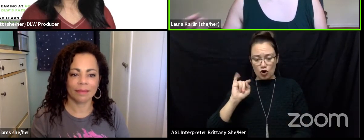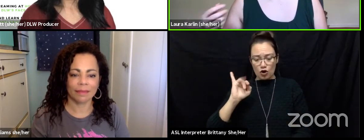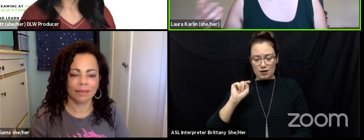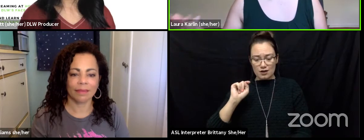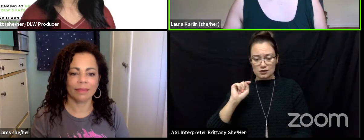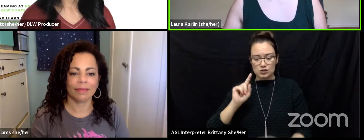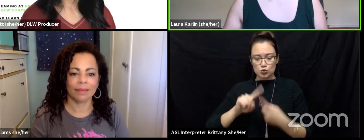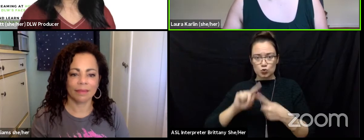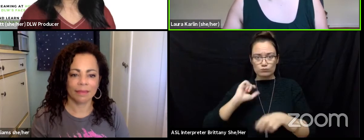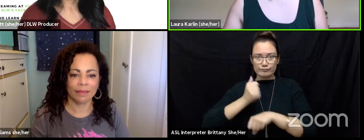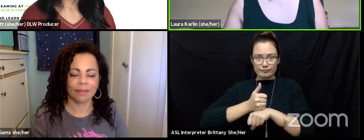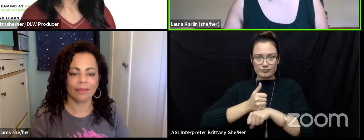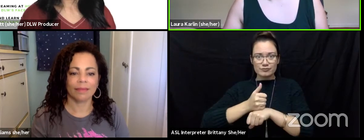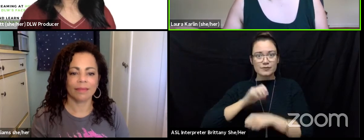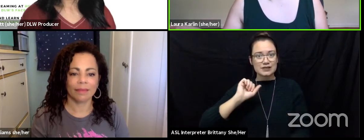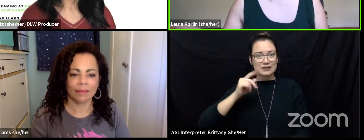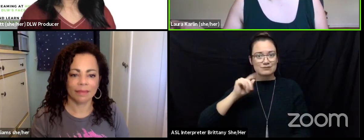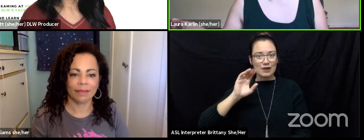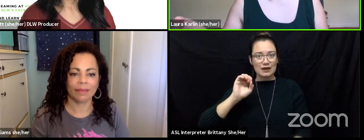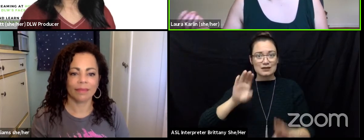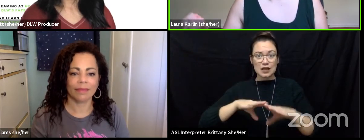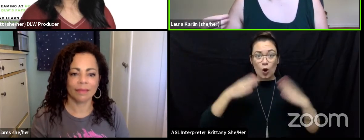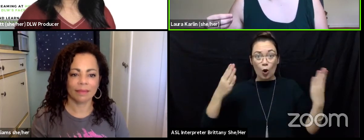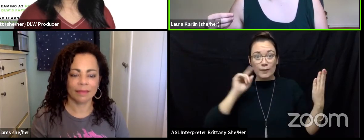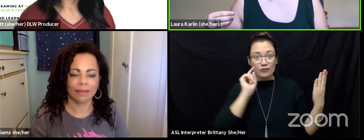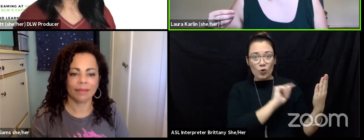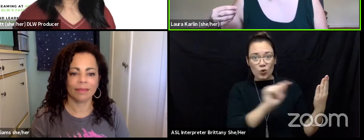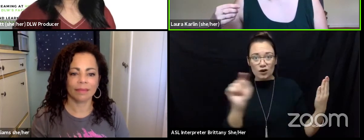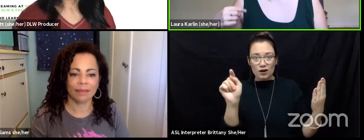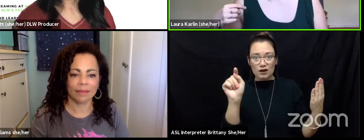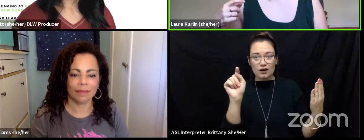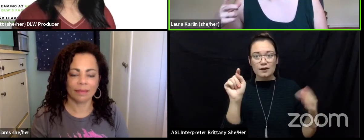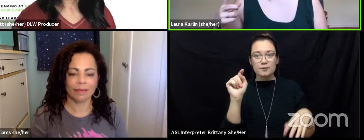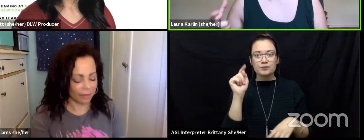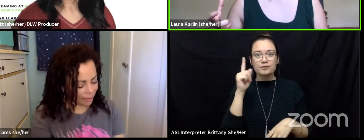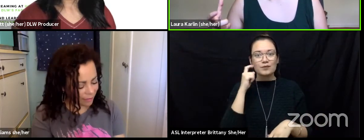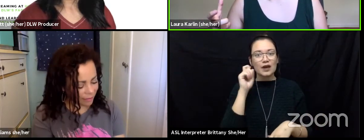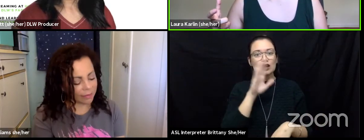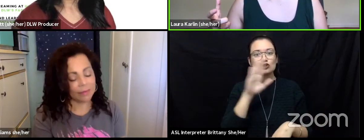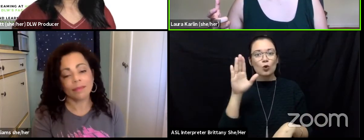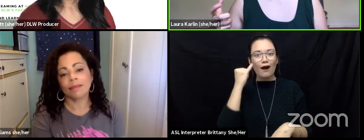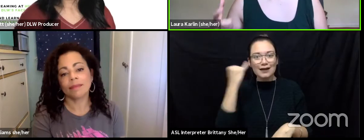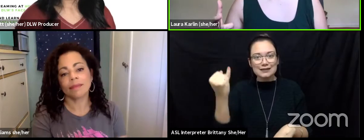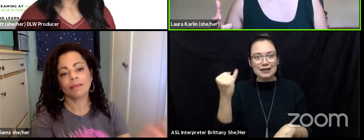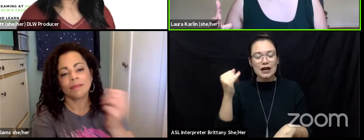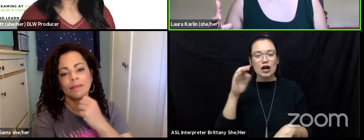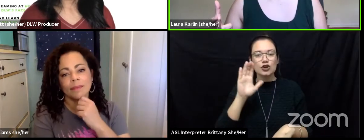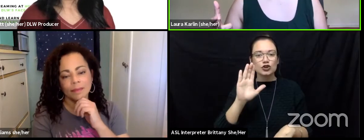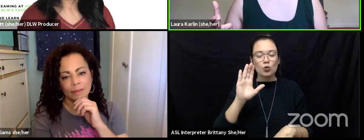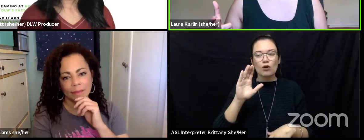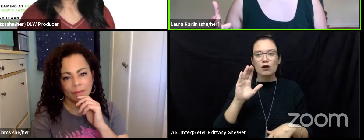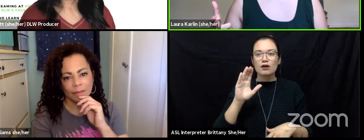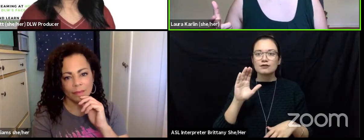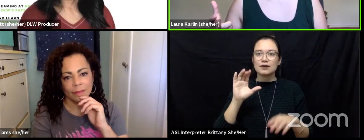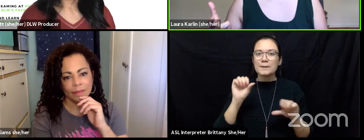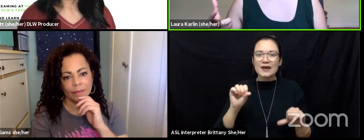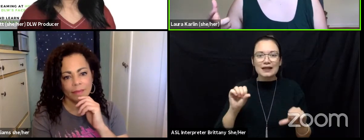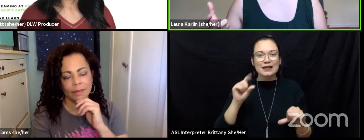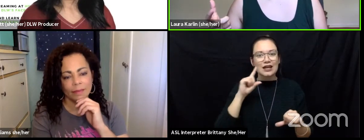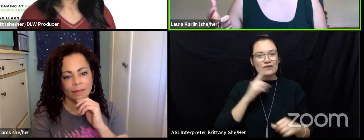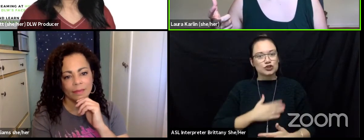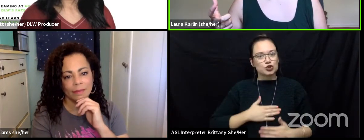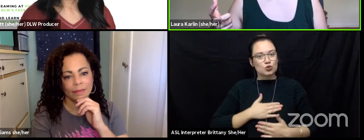space, to open it up, because joy, the idea that you have the capacity for joy can